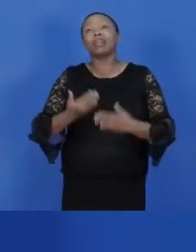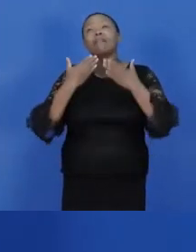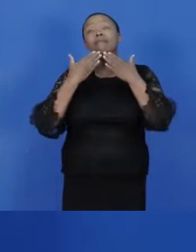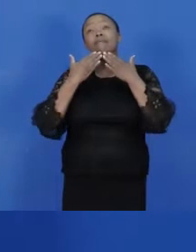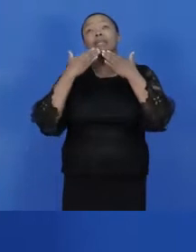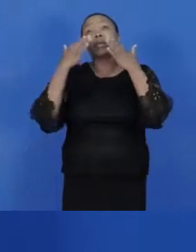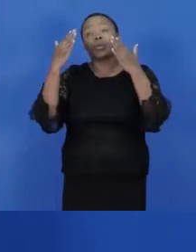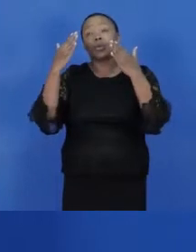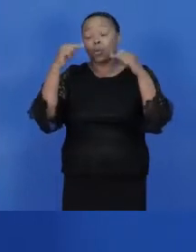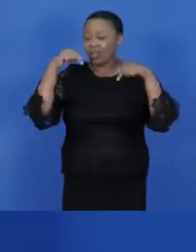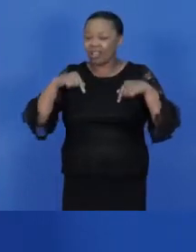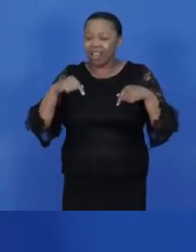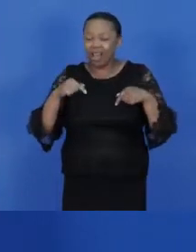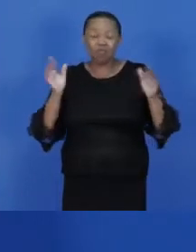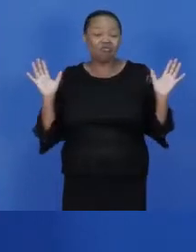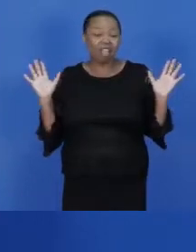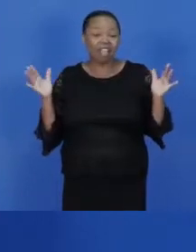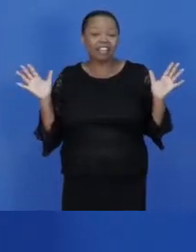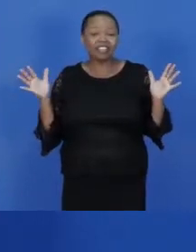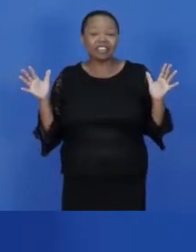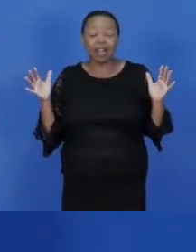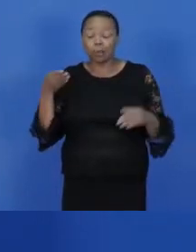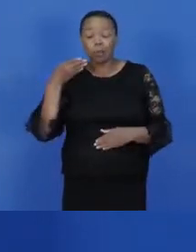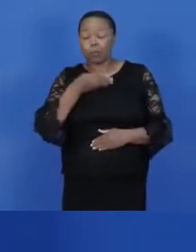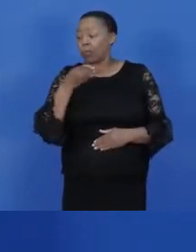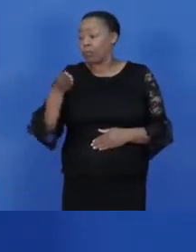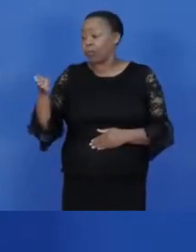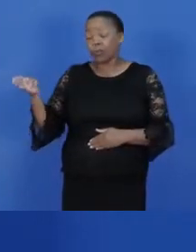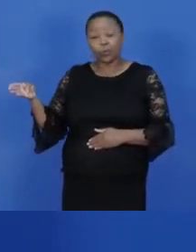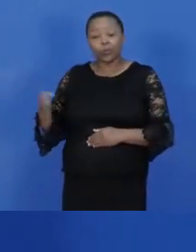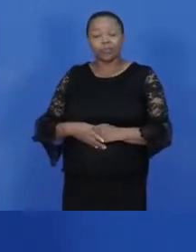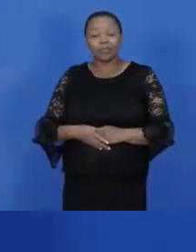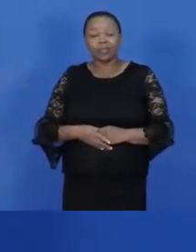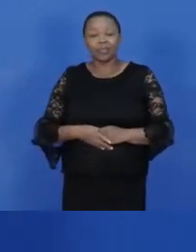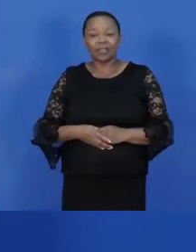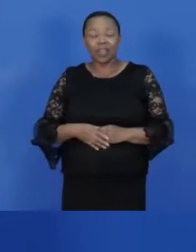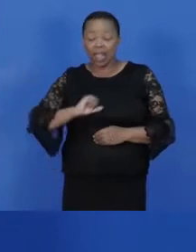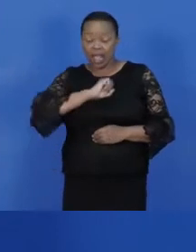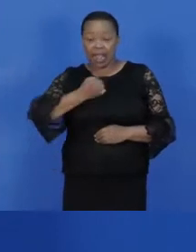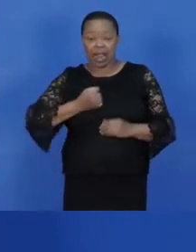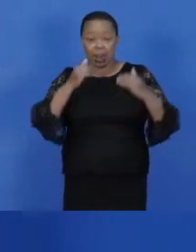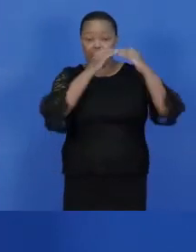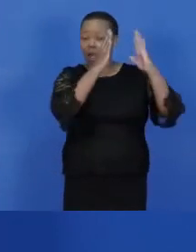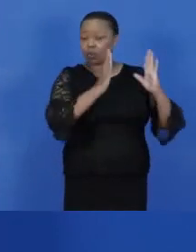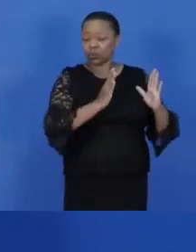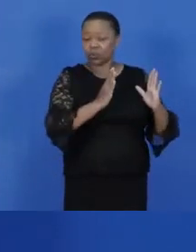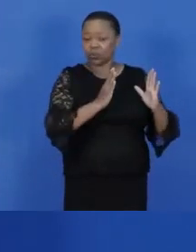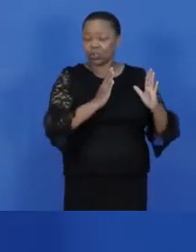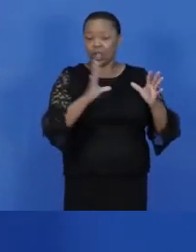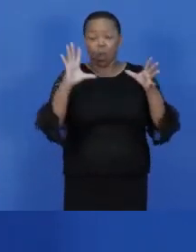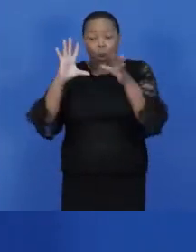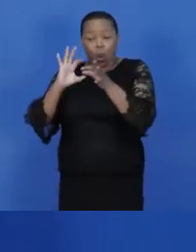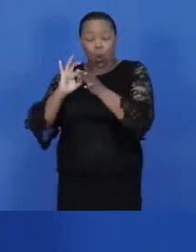thank you that even right now, there are angels all around us. There are angels when we are in our houses. There are